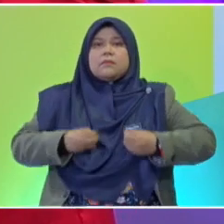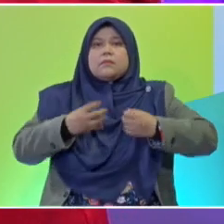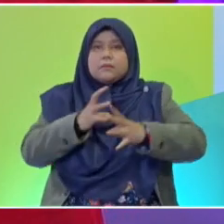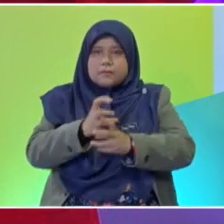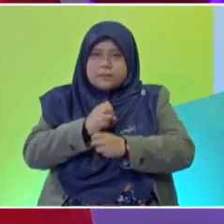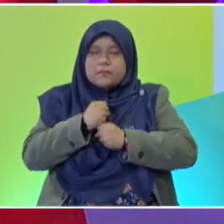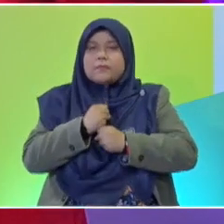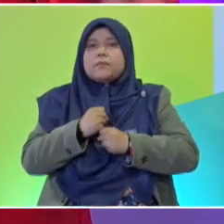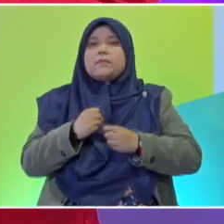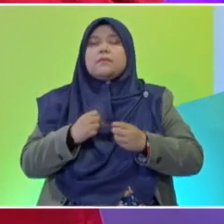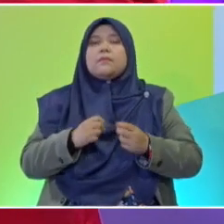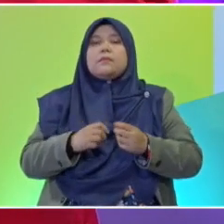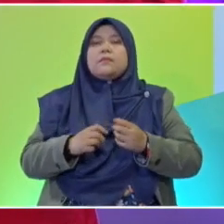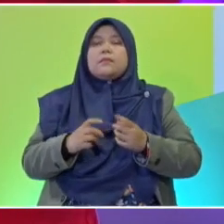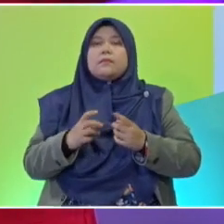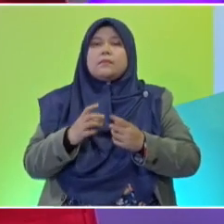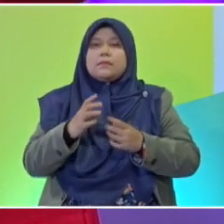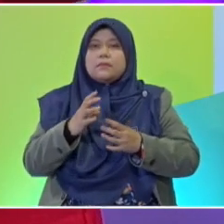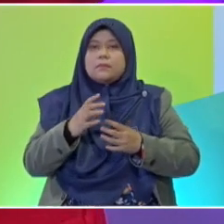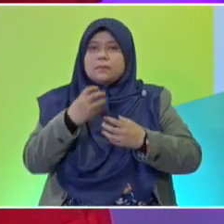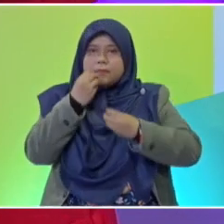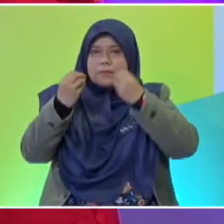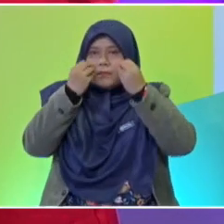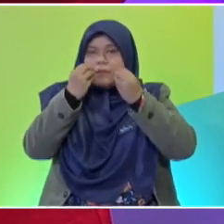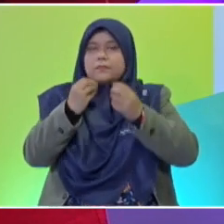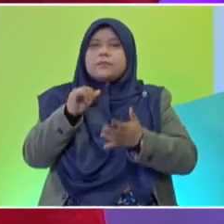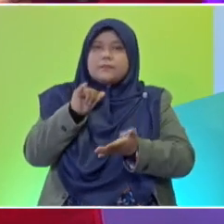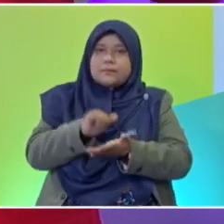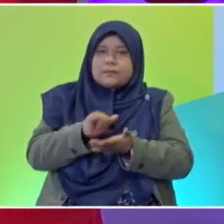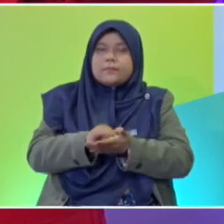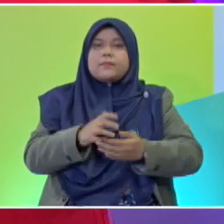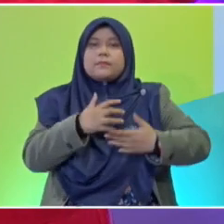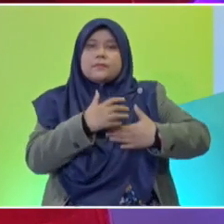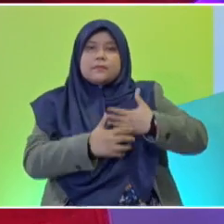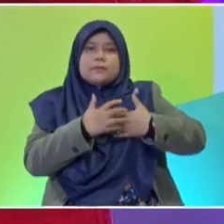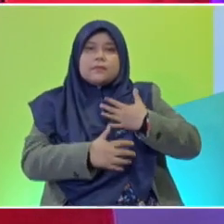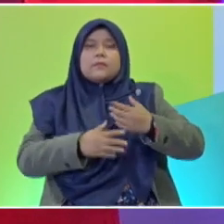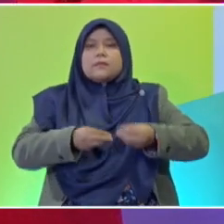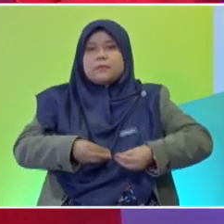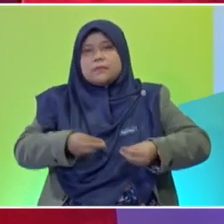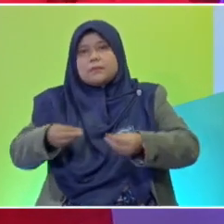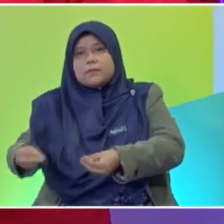need? Again, everyone, it's the blood. The blood will bring all the